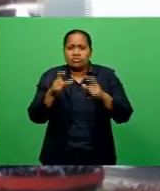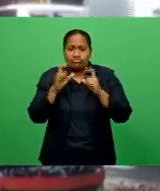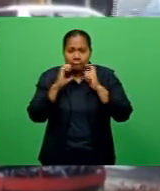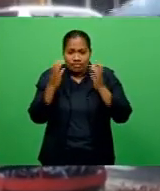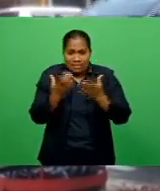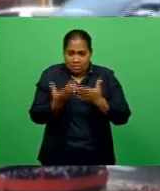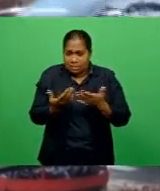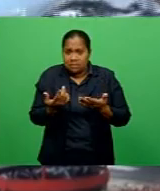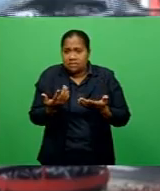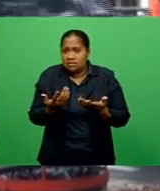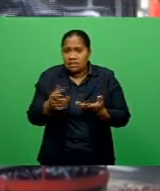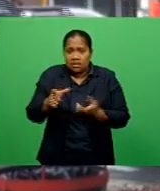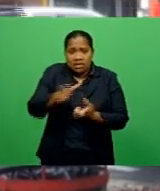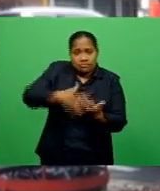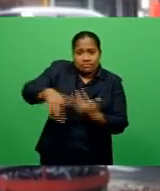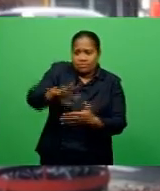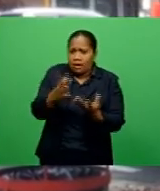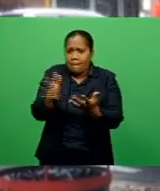everything?